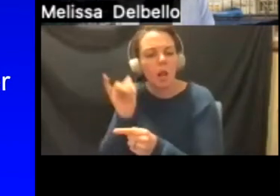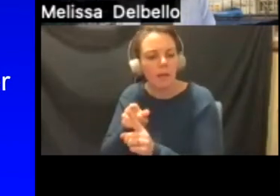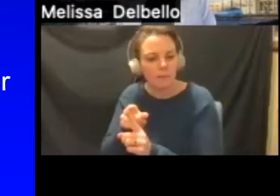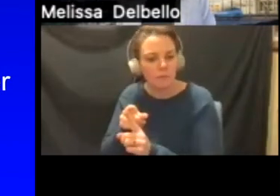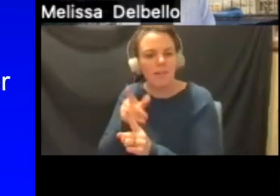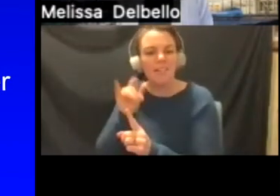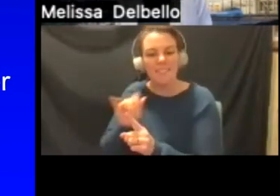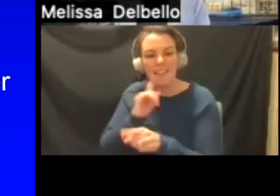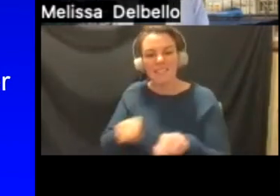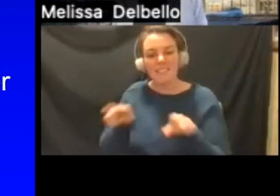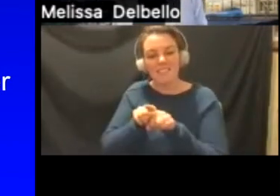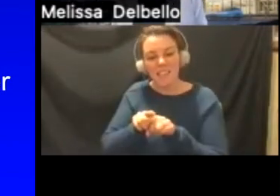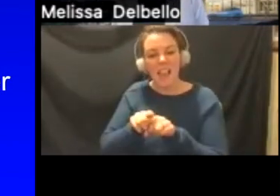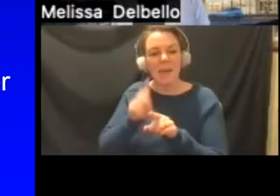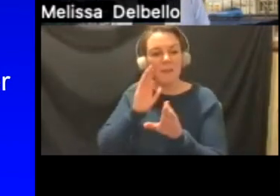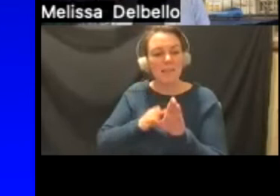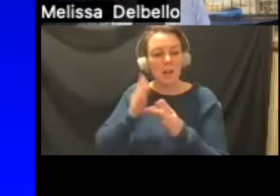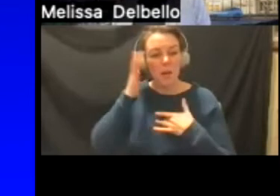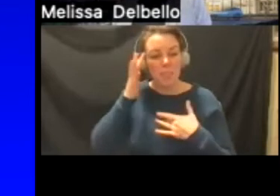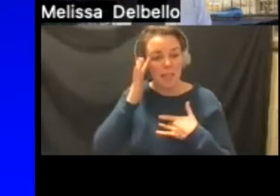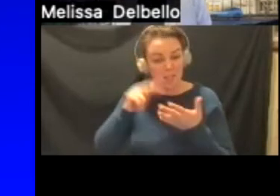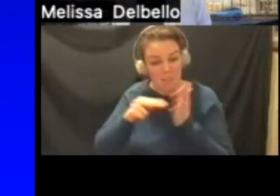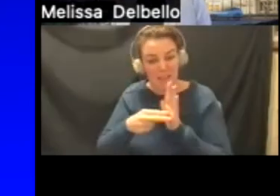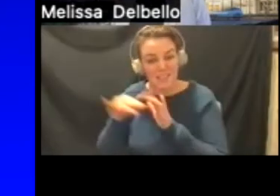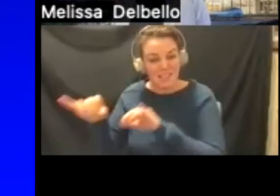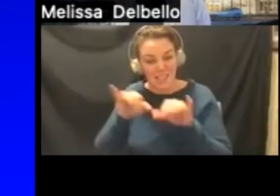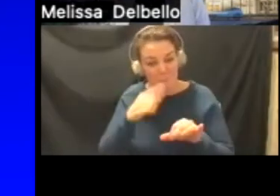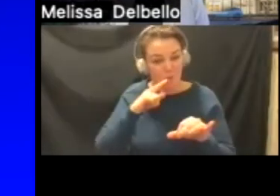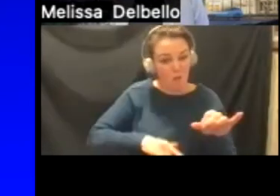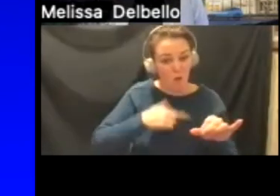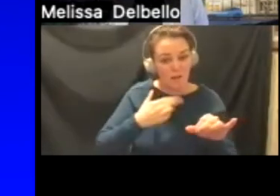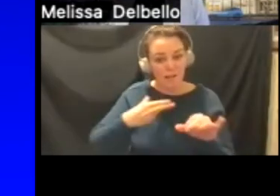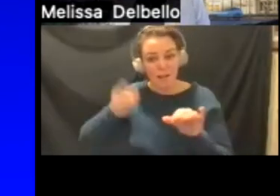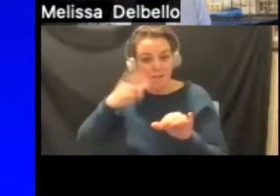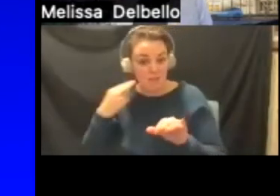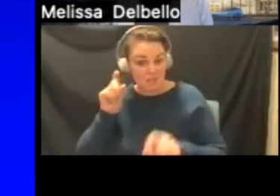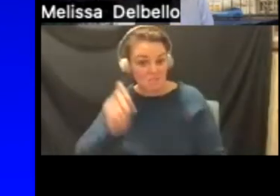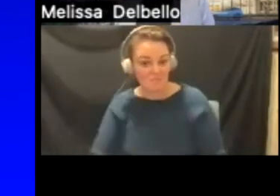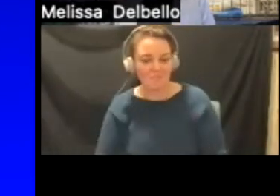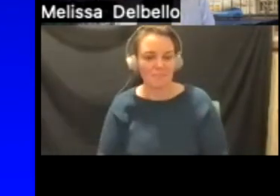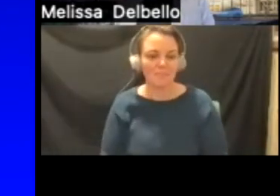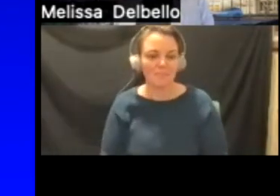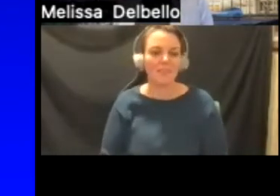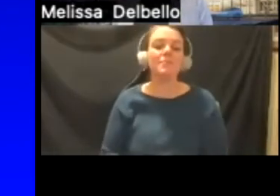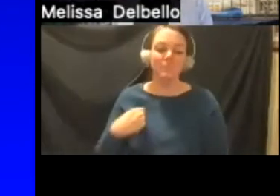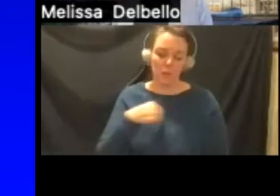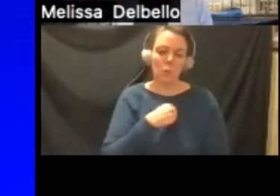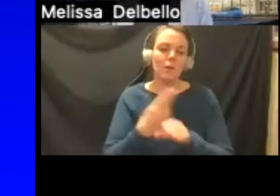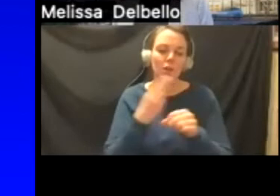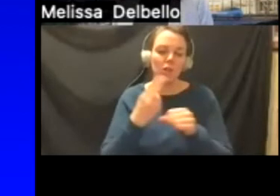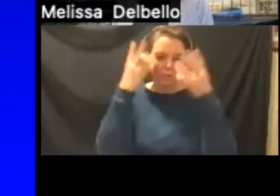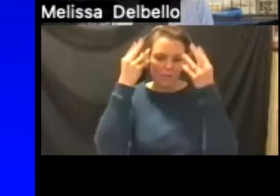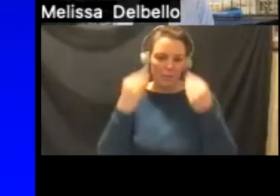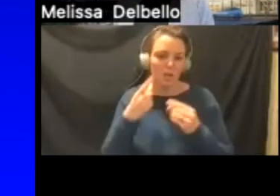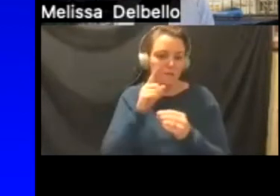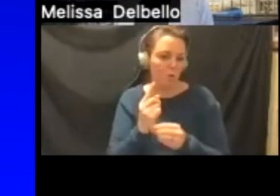same psychopathology, meaning the same thing. And we've also used imaging as a